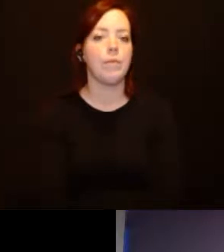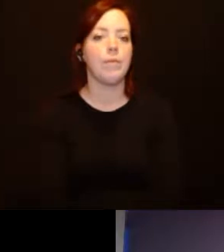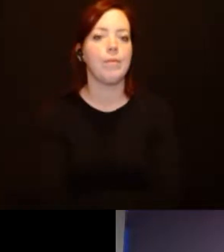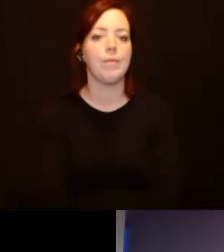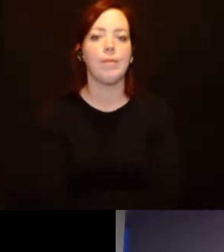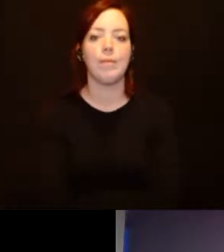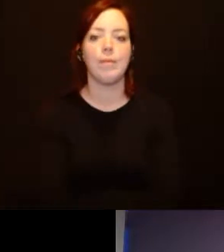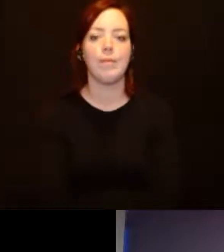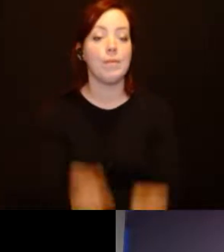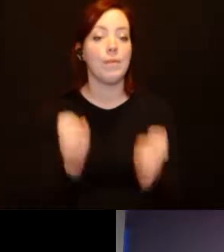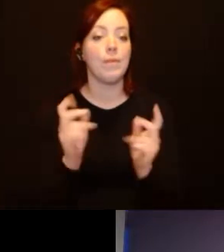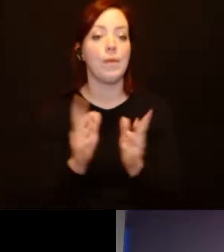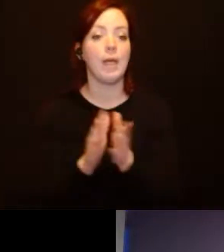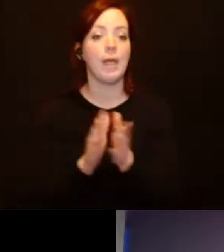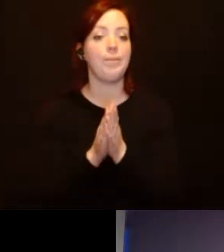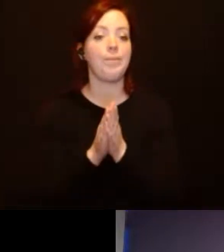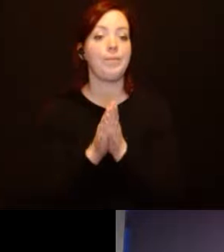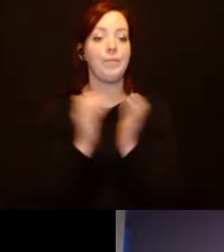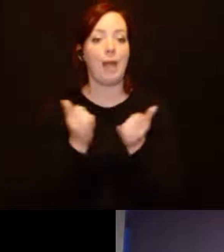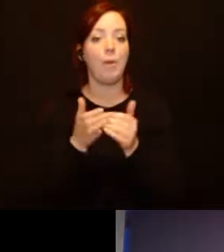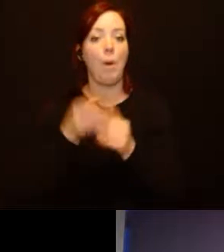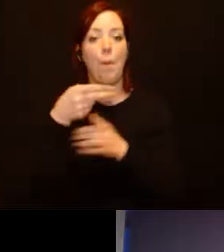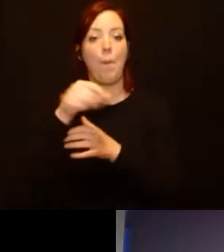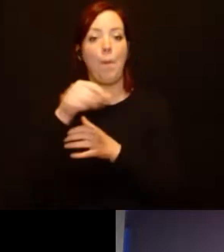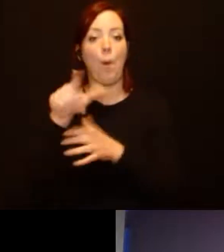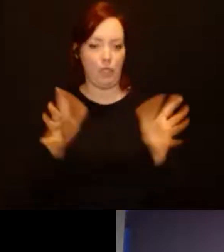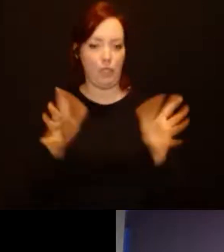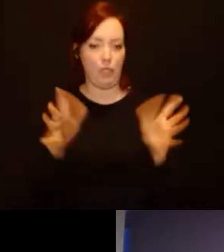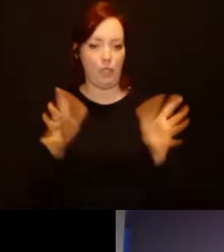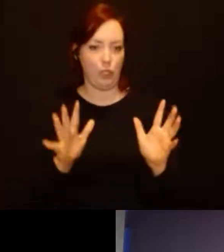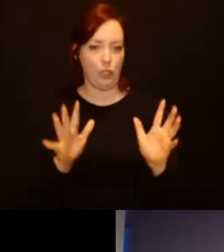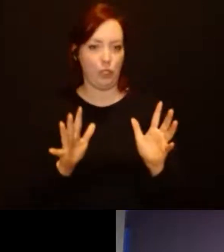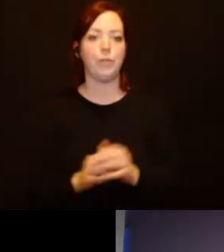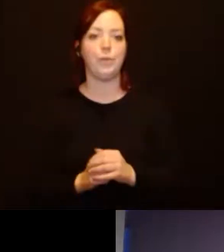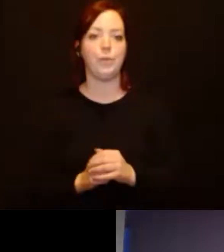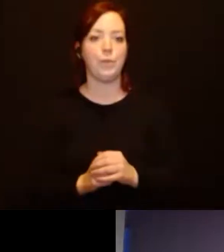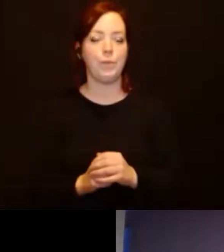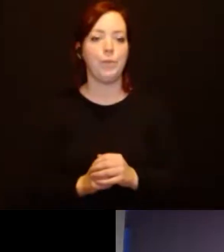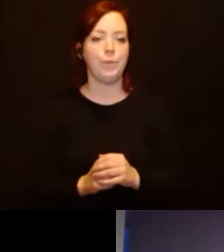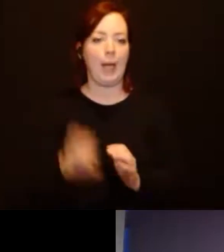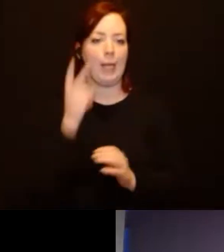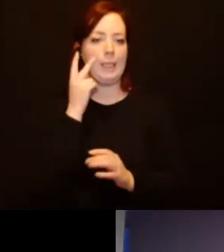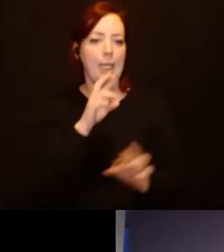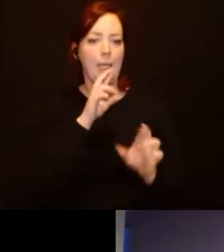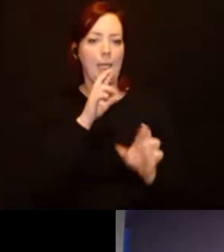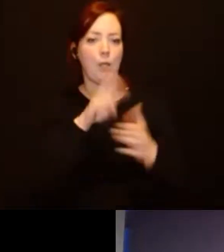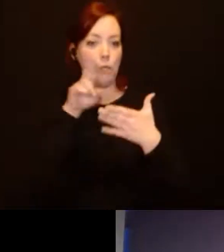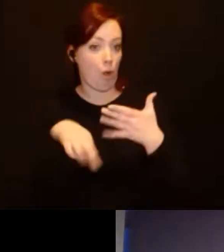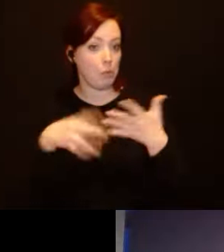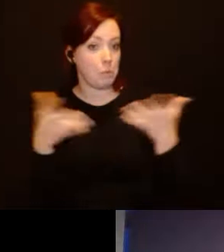Okay, at this point, we're going to end the poll and we're going to see what the results are.